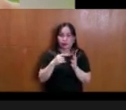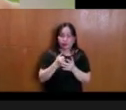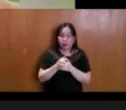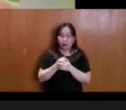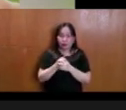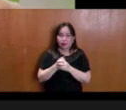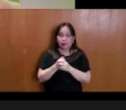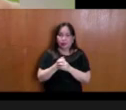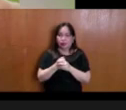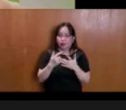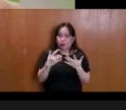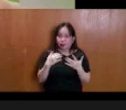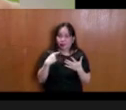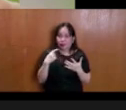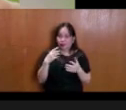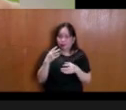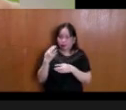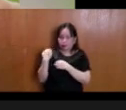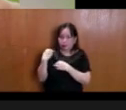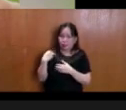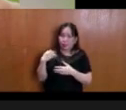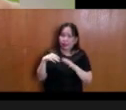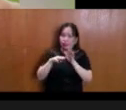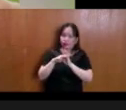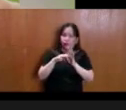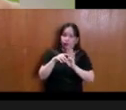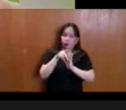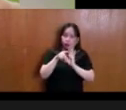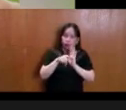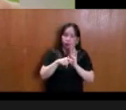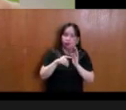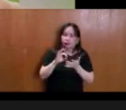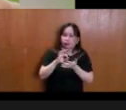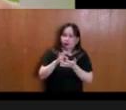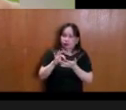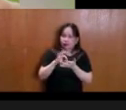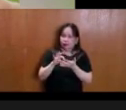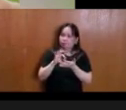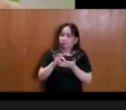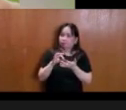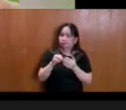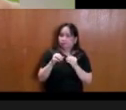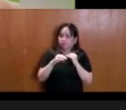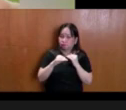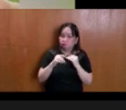of banks, we also handle the development of policies on sustainable finance and also collaboration